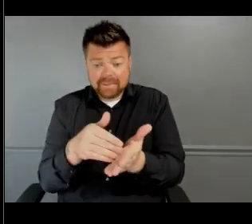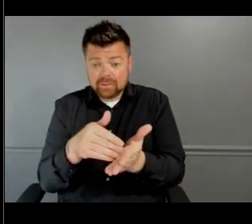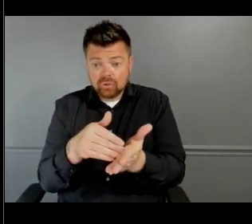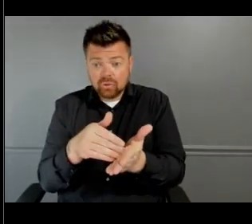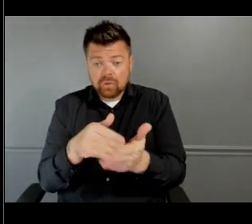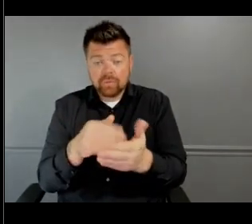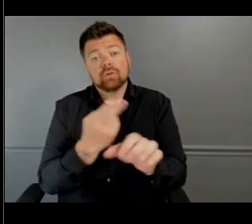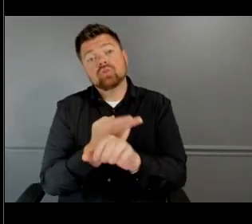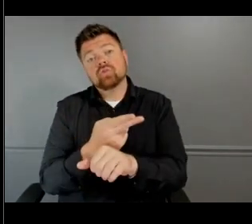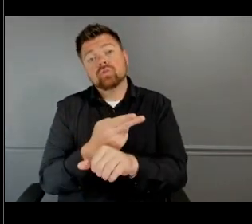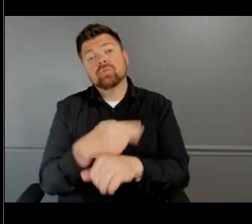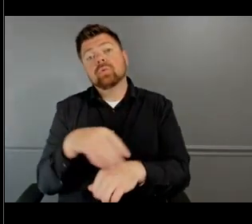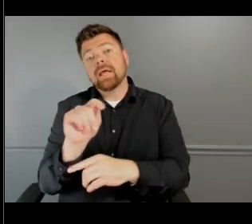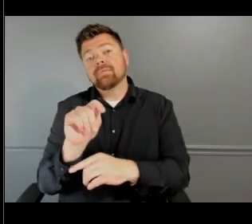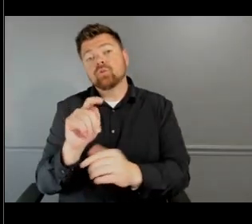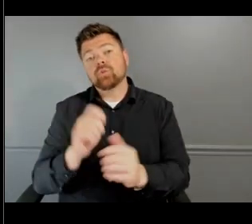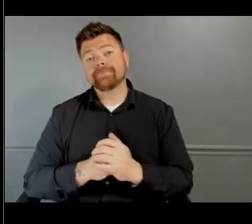usable lavatory?